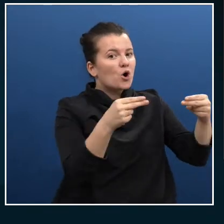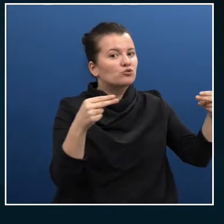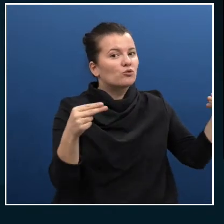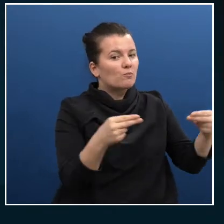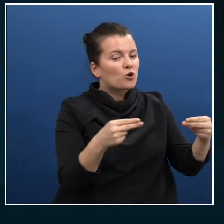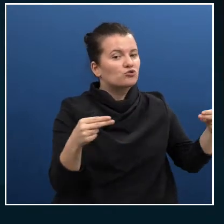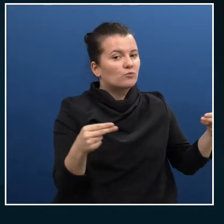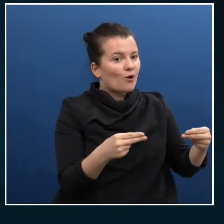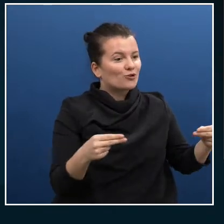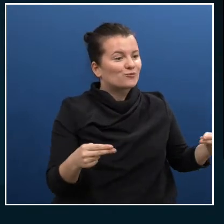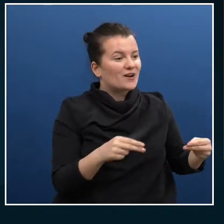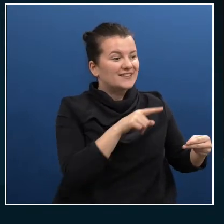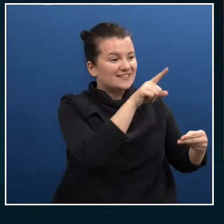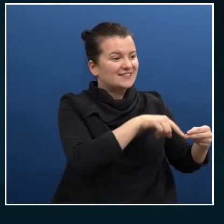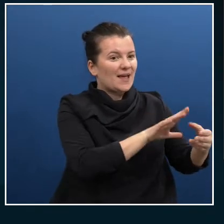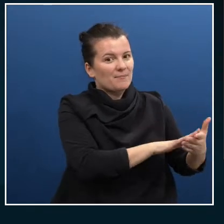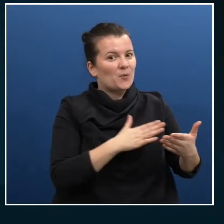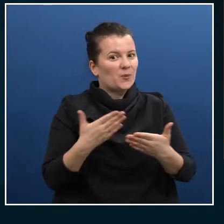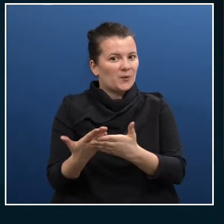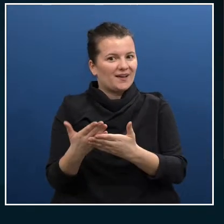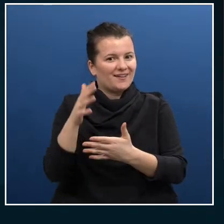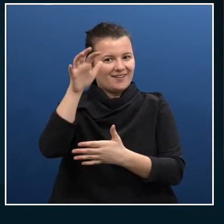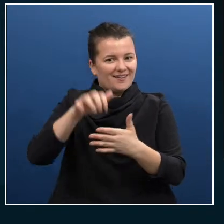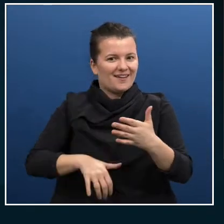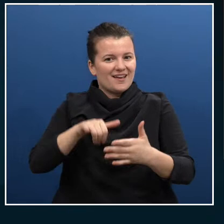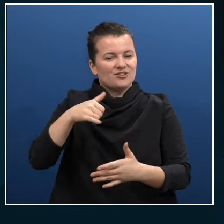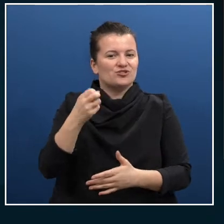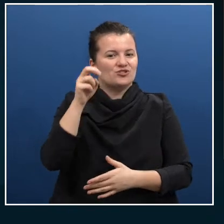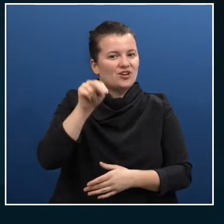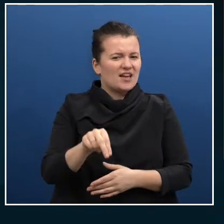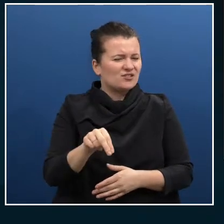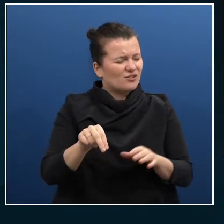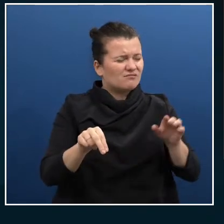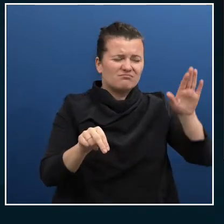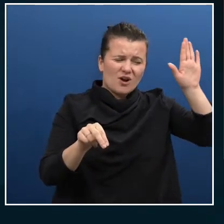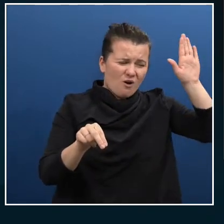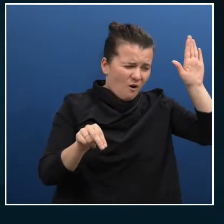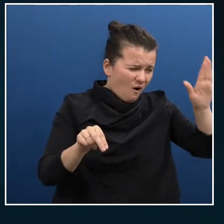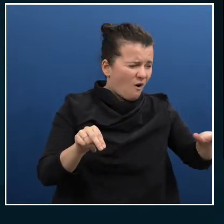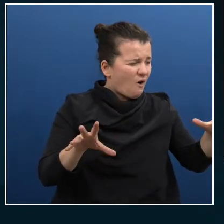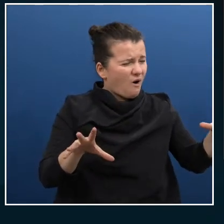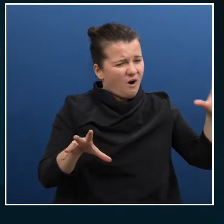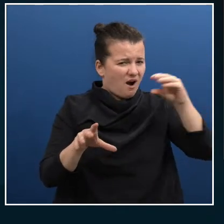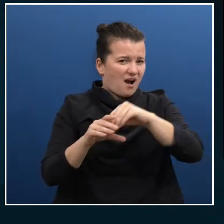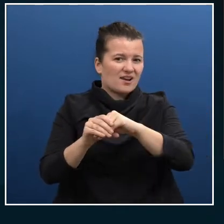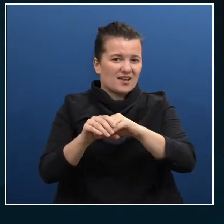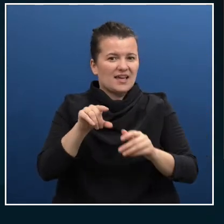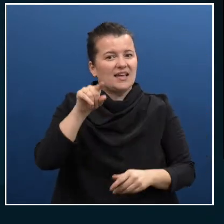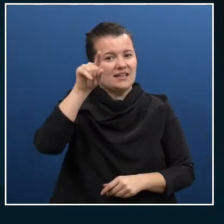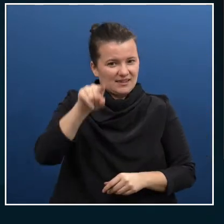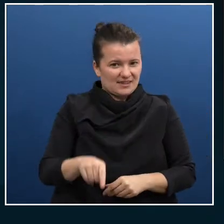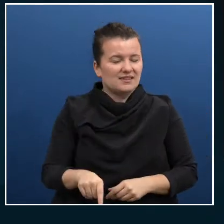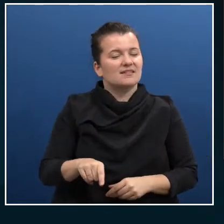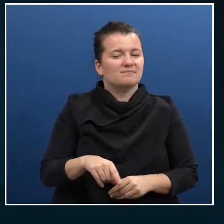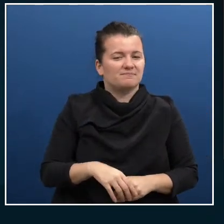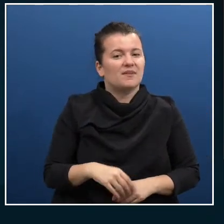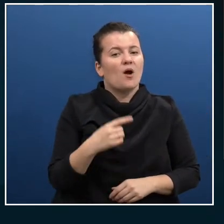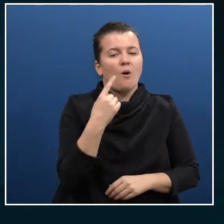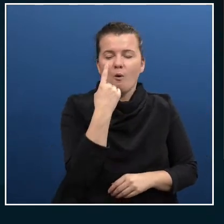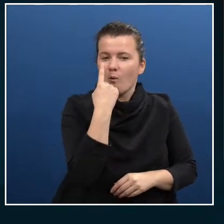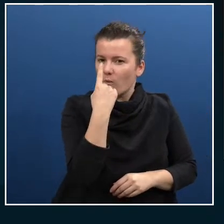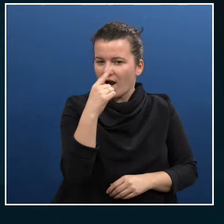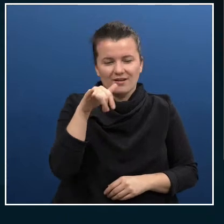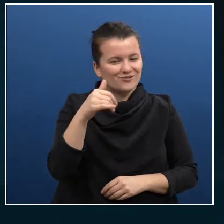file. All right, so this JSON file contains all of the resource declarations of all of these modules into one single JSON